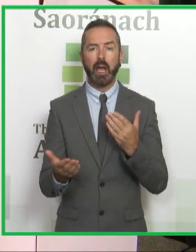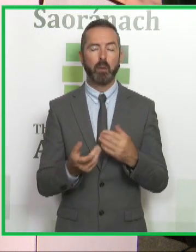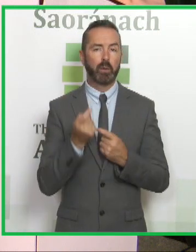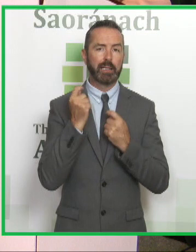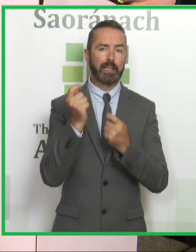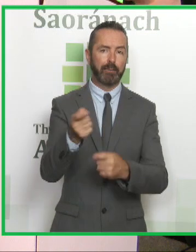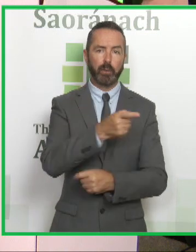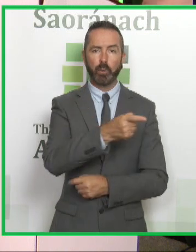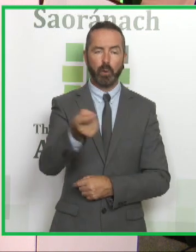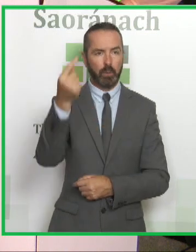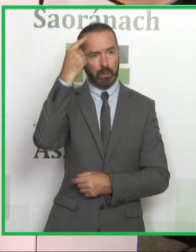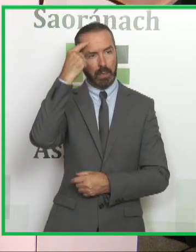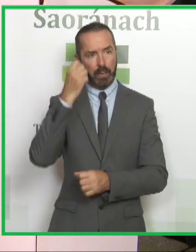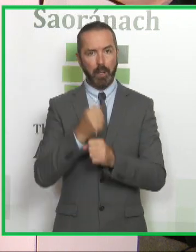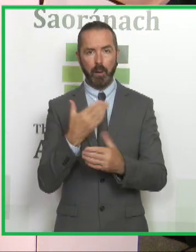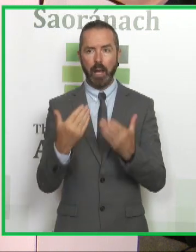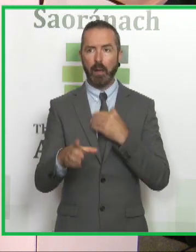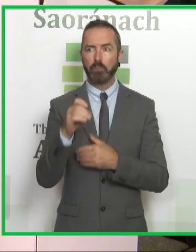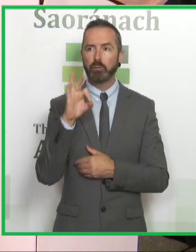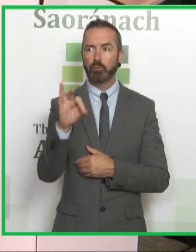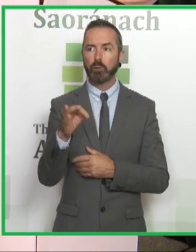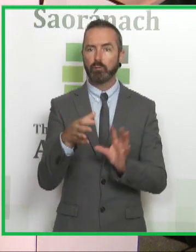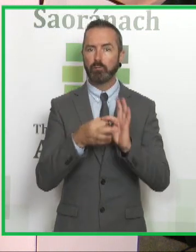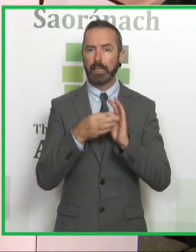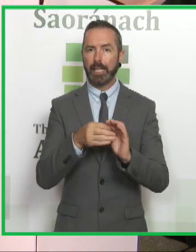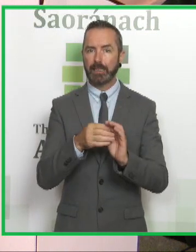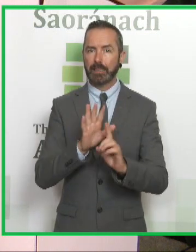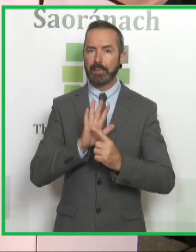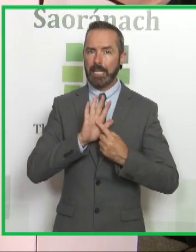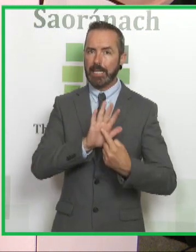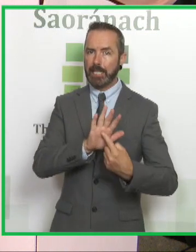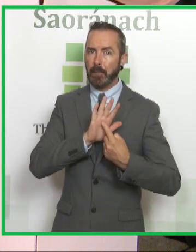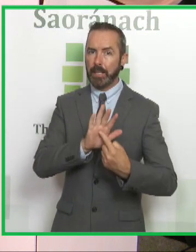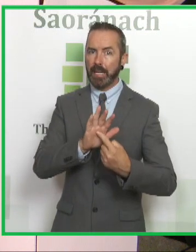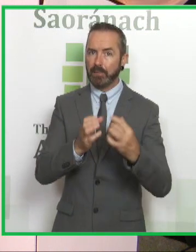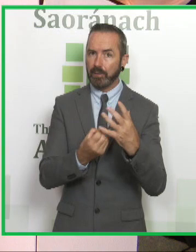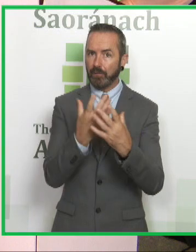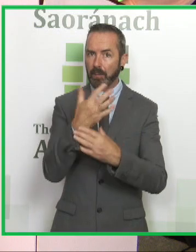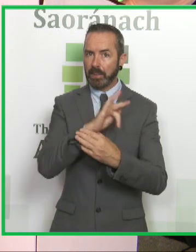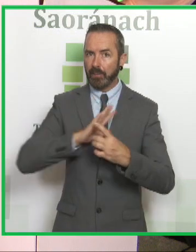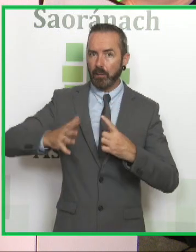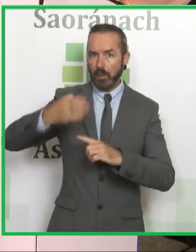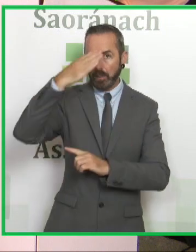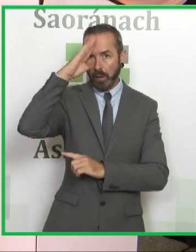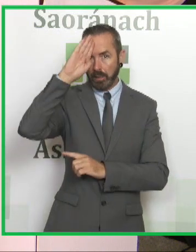idea of how drug-related intimidation is manifesting itself across the country.